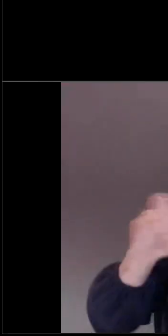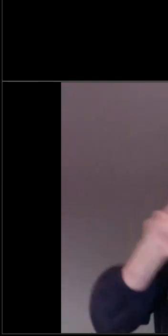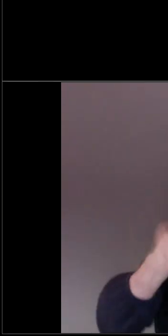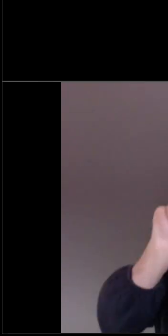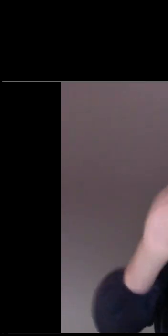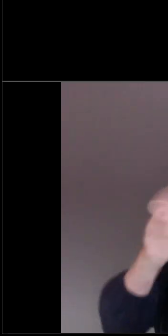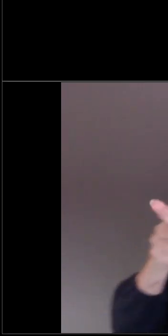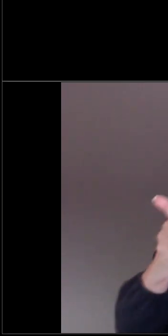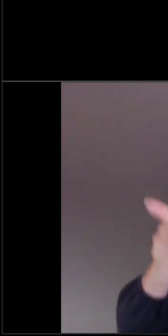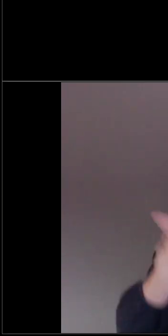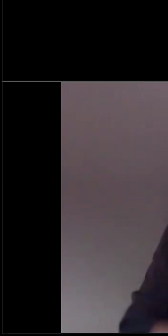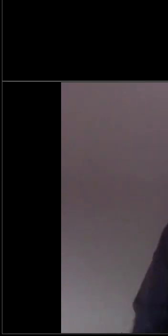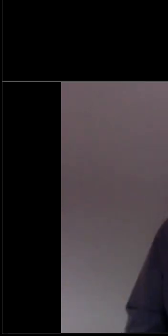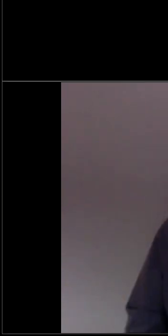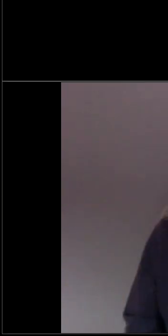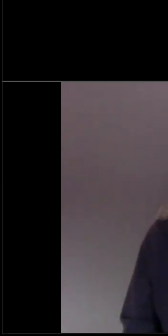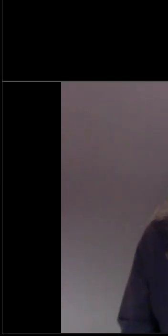Okay.